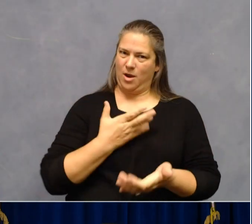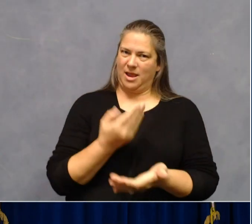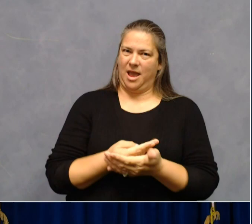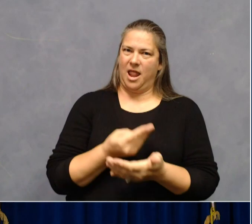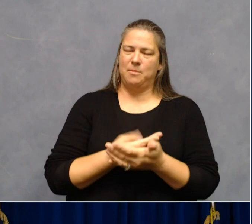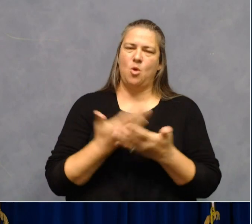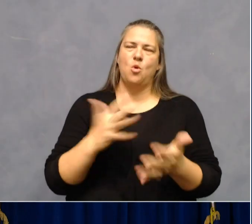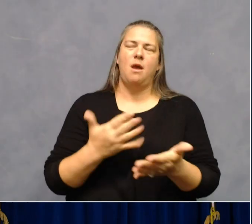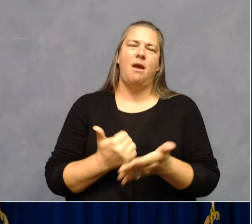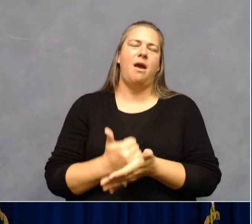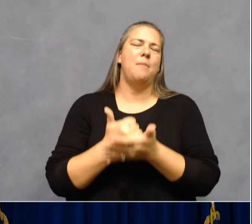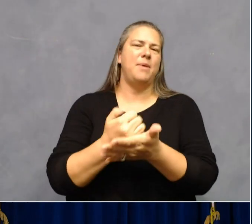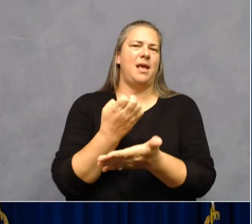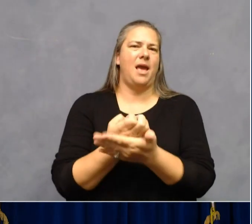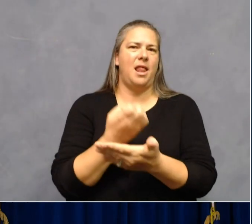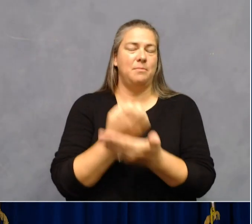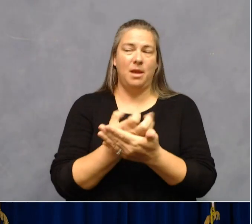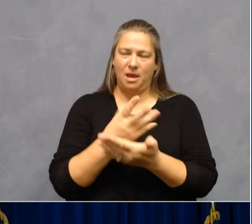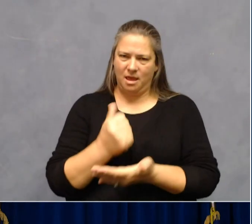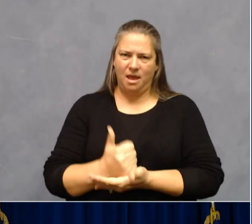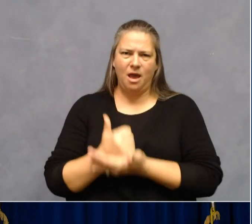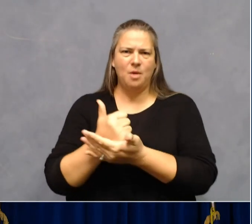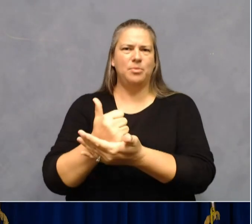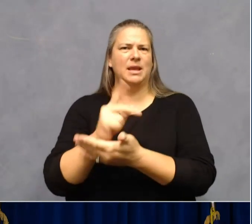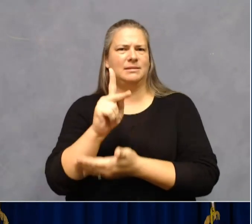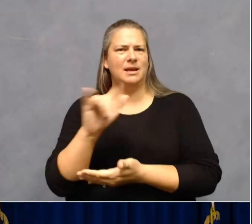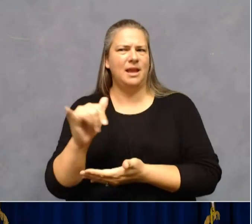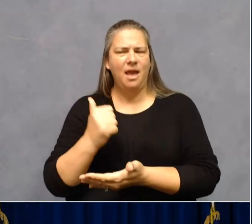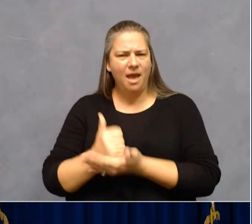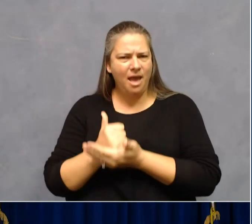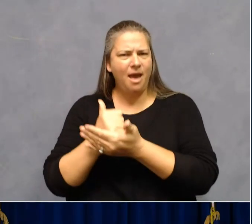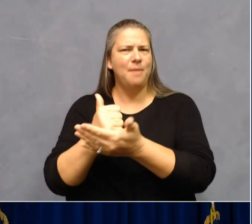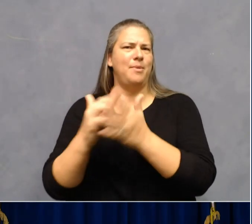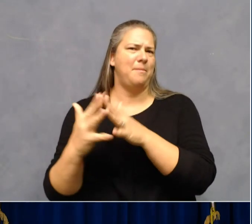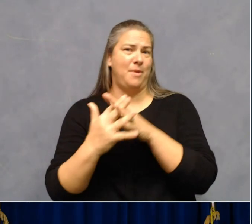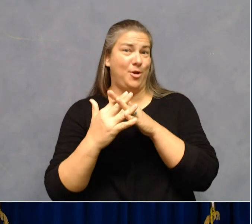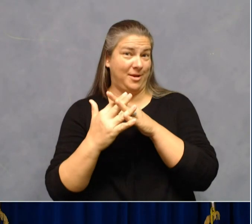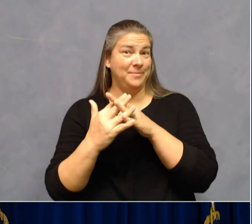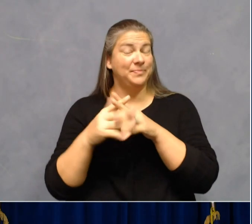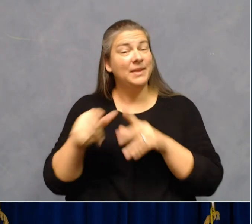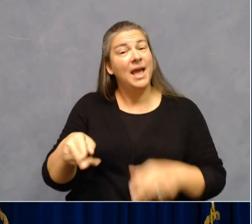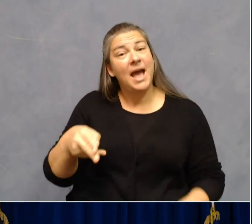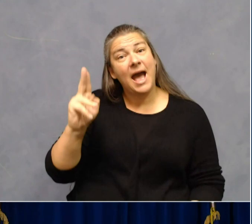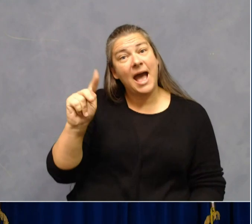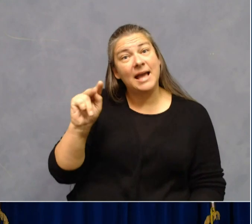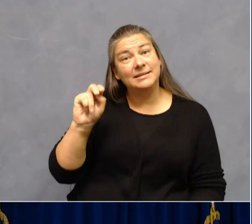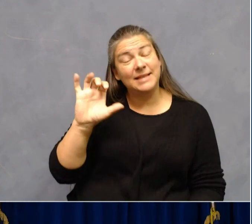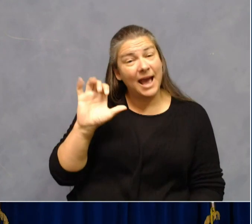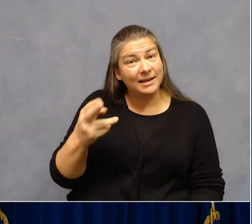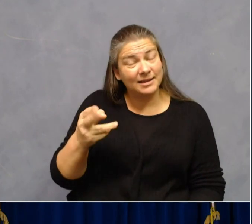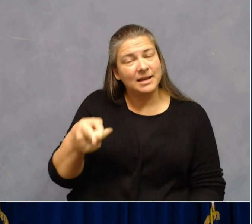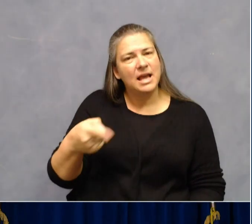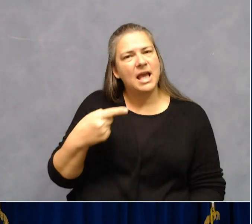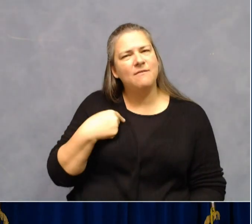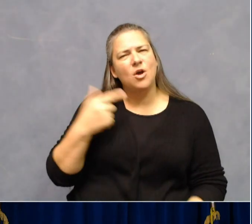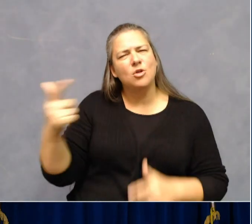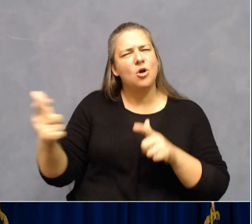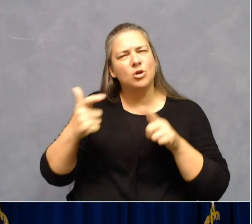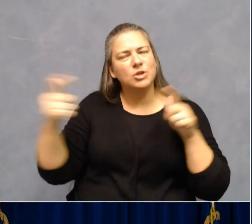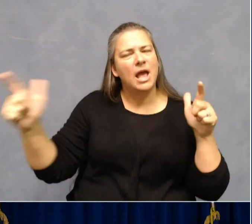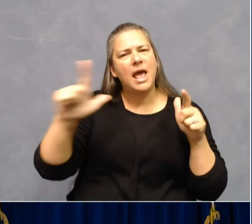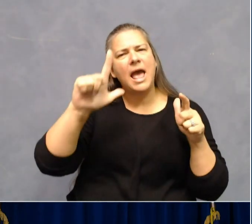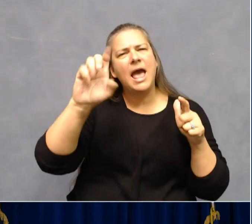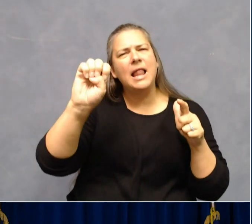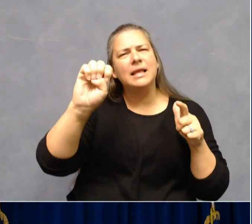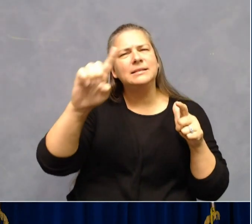Kentucky and health of our people in America. The high-tech greenhouse features the world's largest LED lighting installation, non-chemical